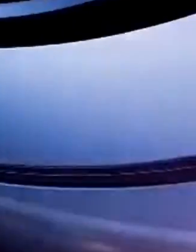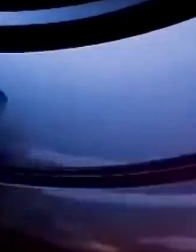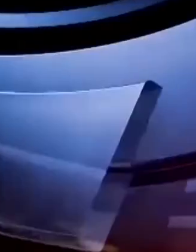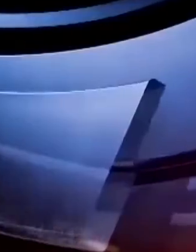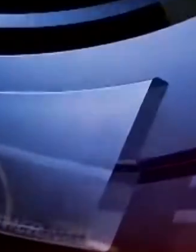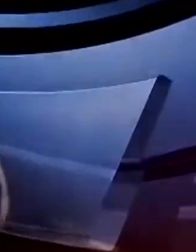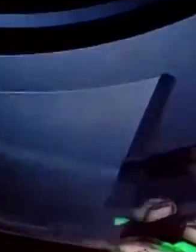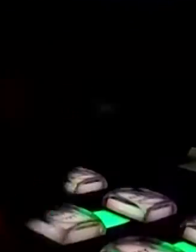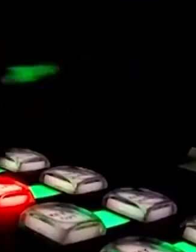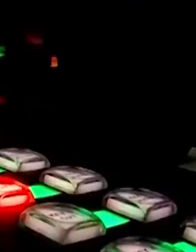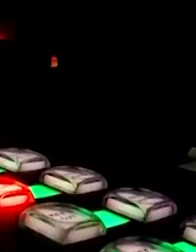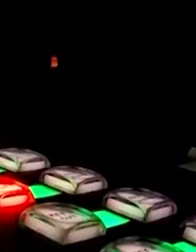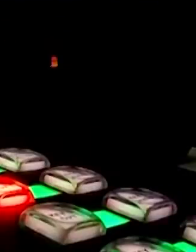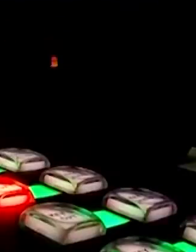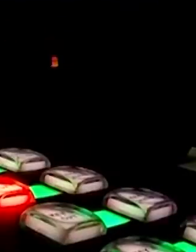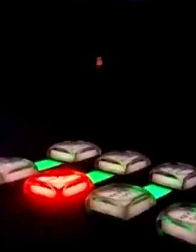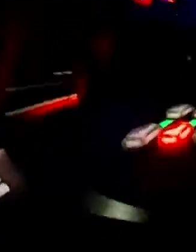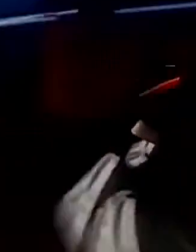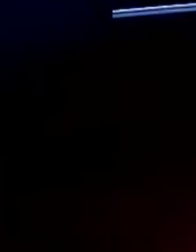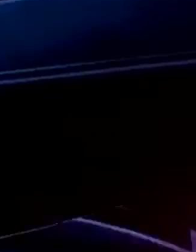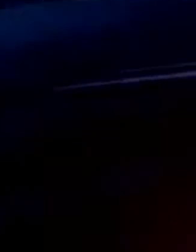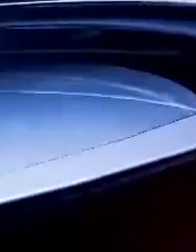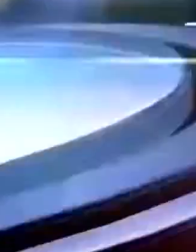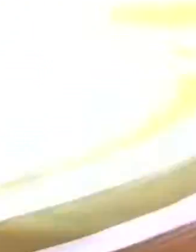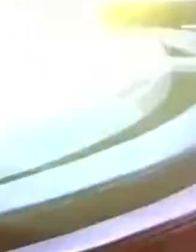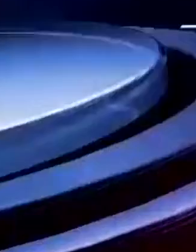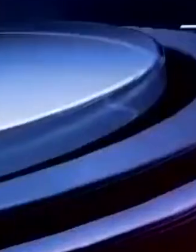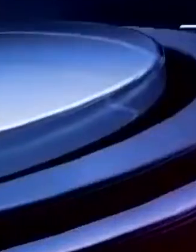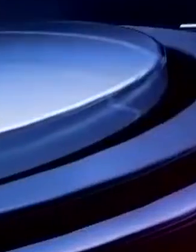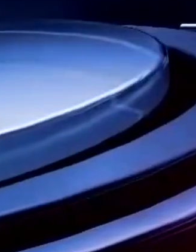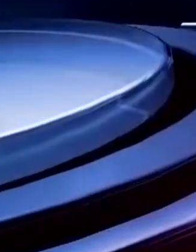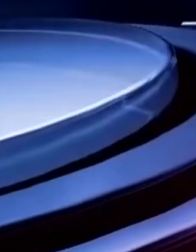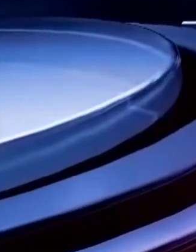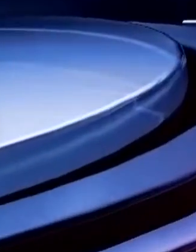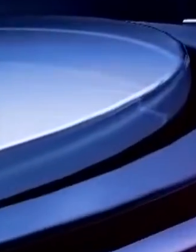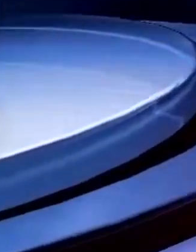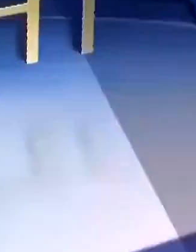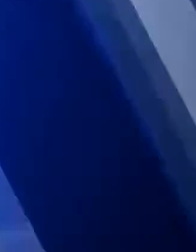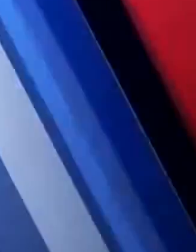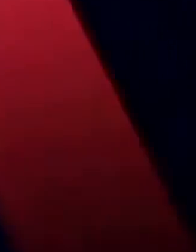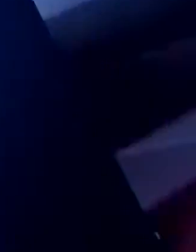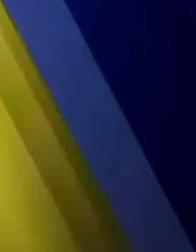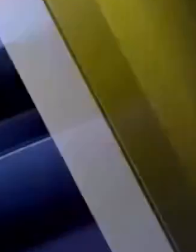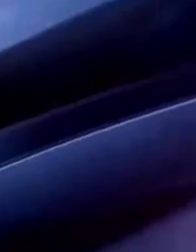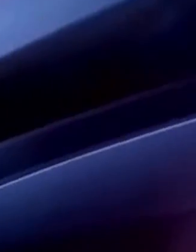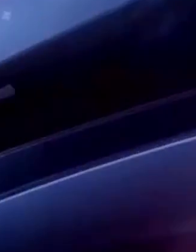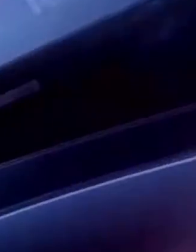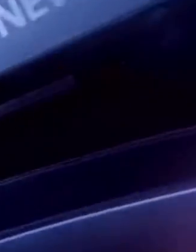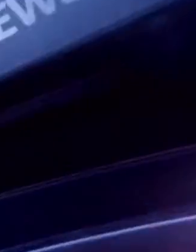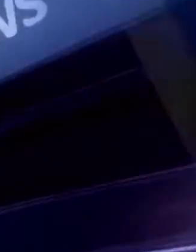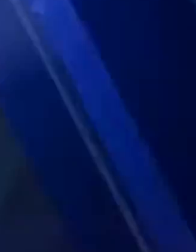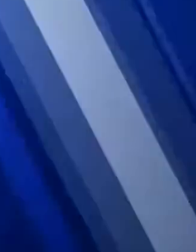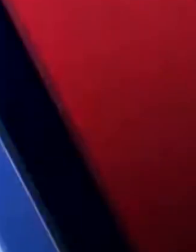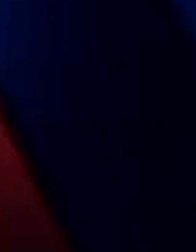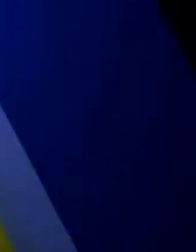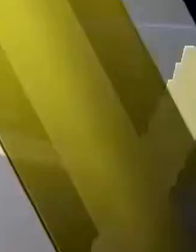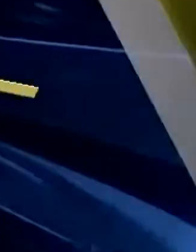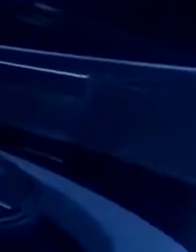Broadcasting from our studios in the Pine St. Michael, this is CBC News Night, starting now.